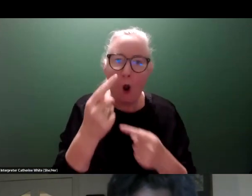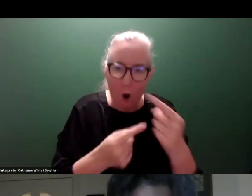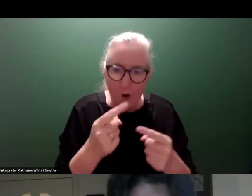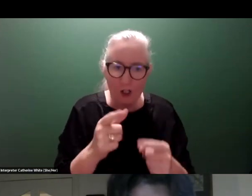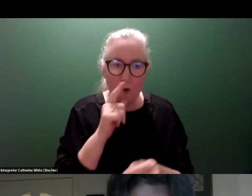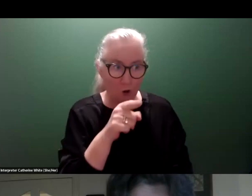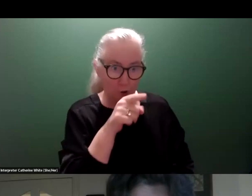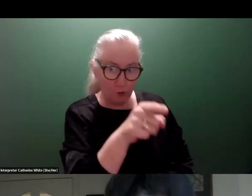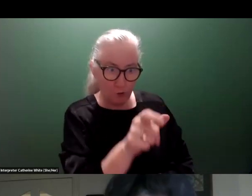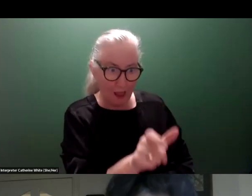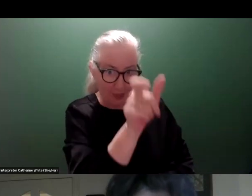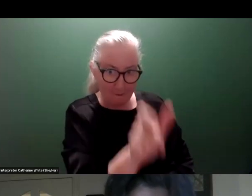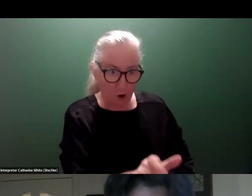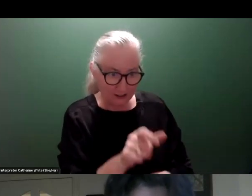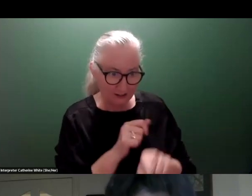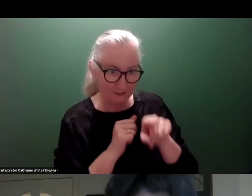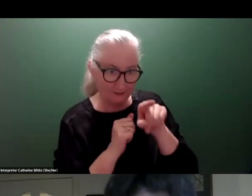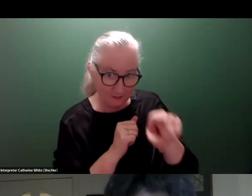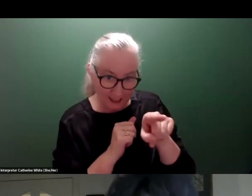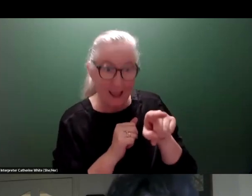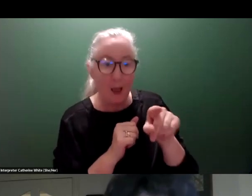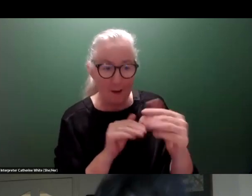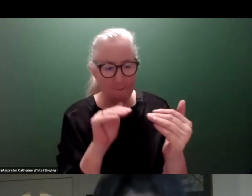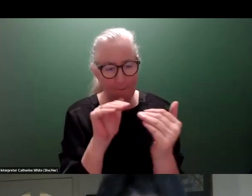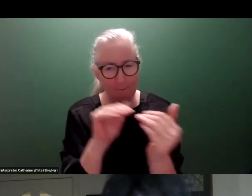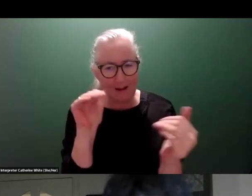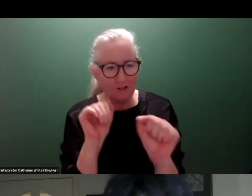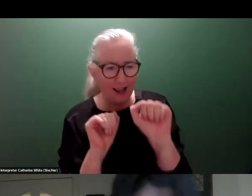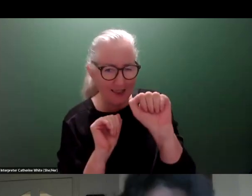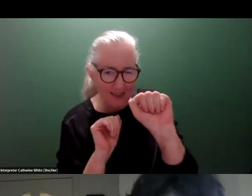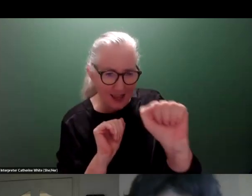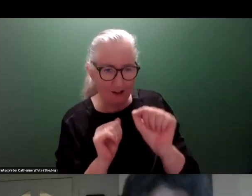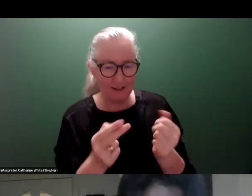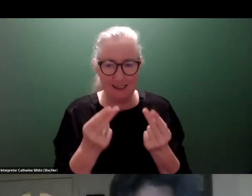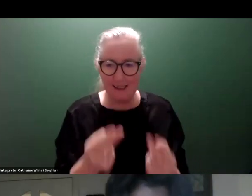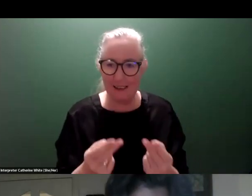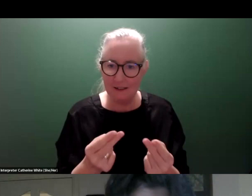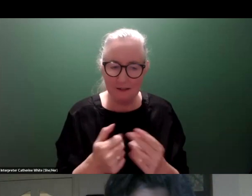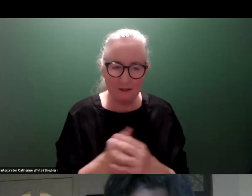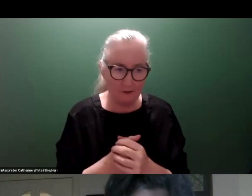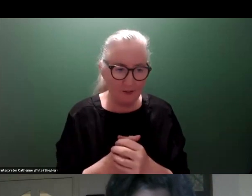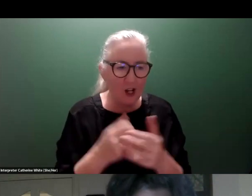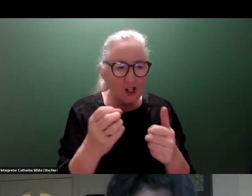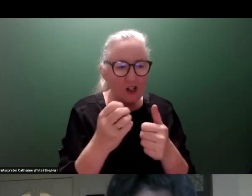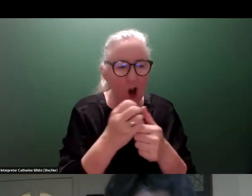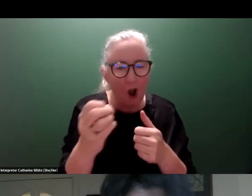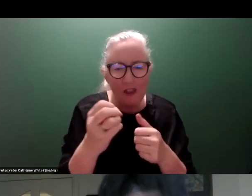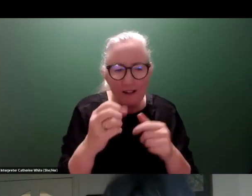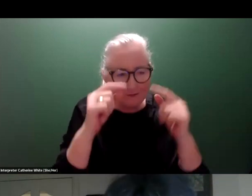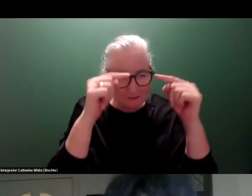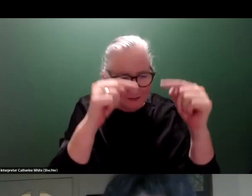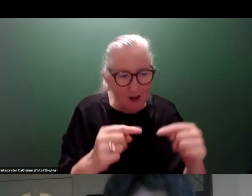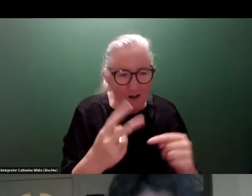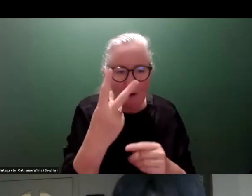the person in a way which meets their requirements. So other things in section